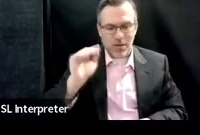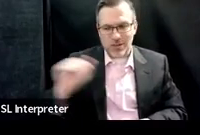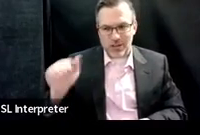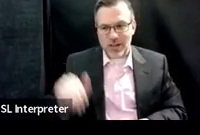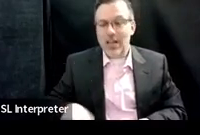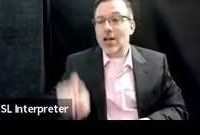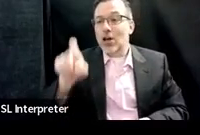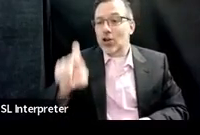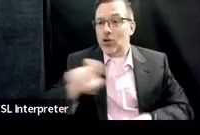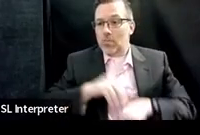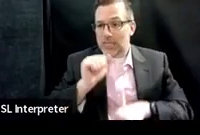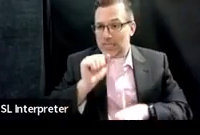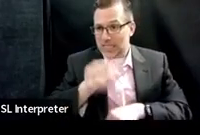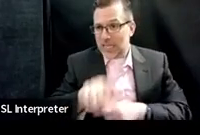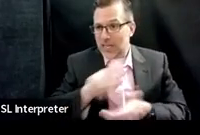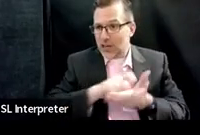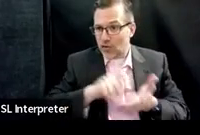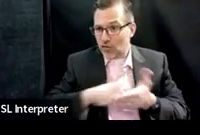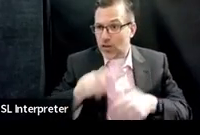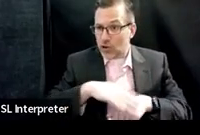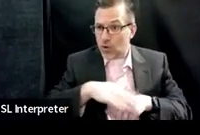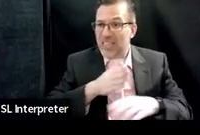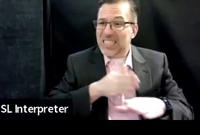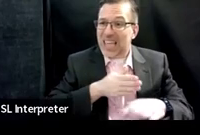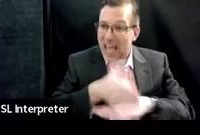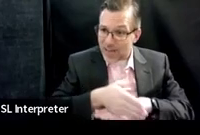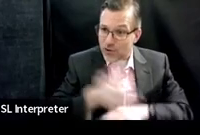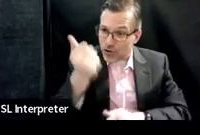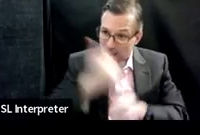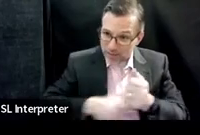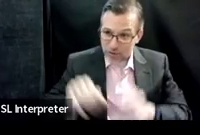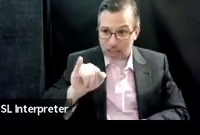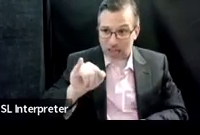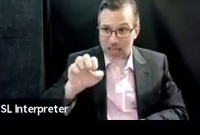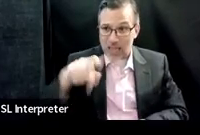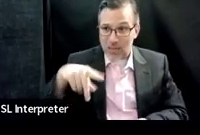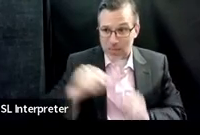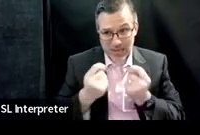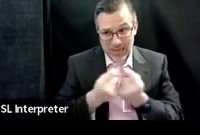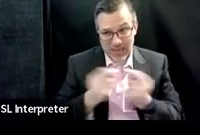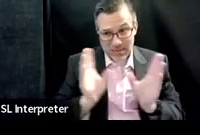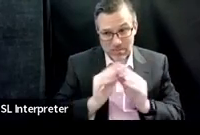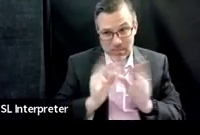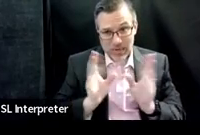written notice after every IEP team meeting, or if